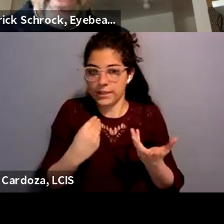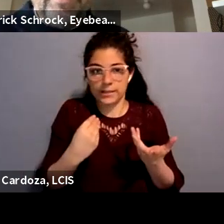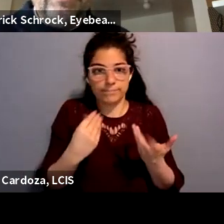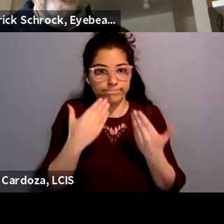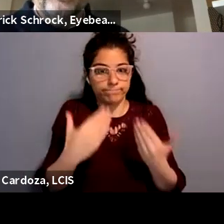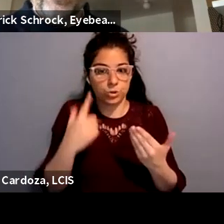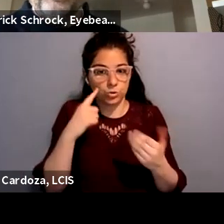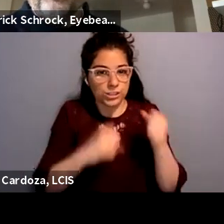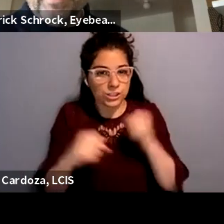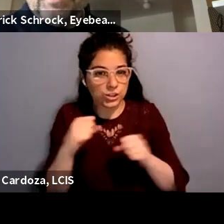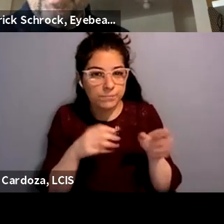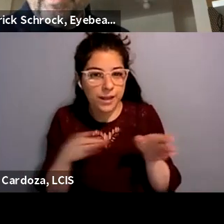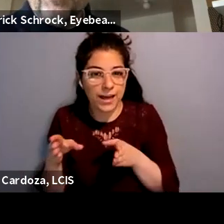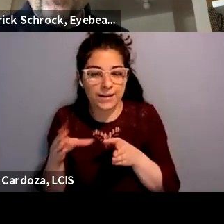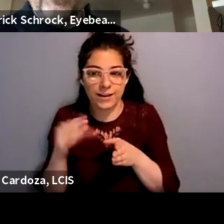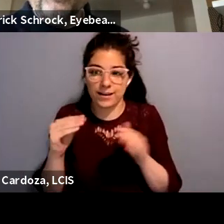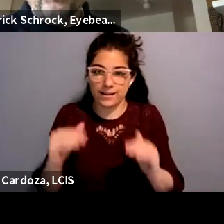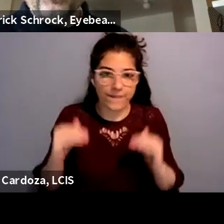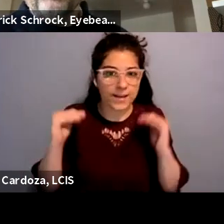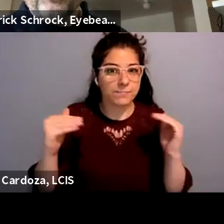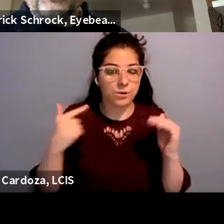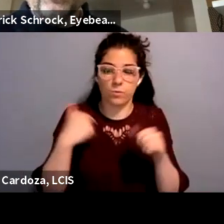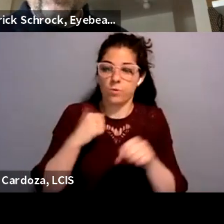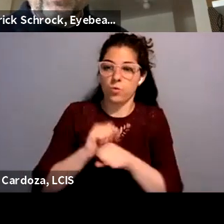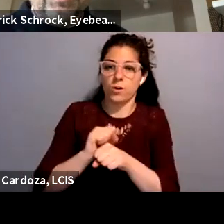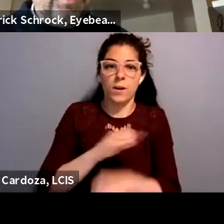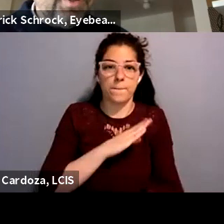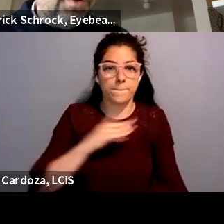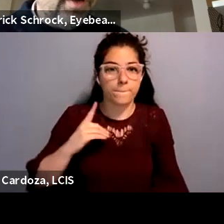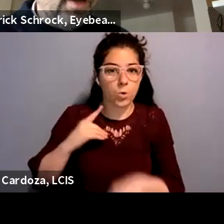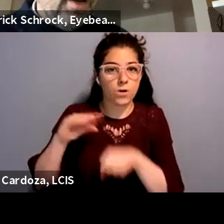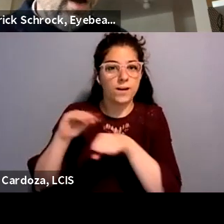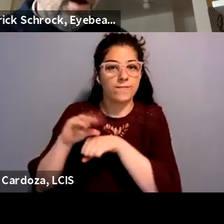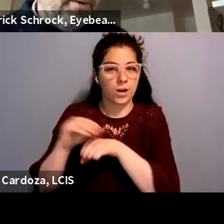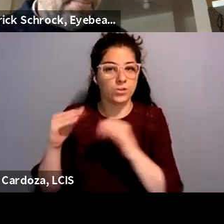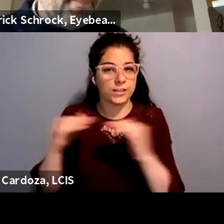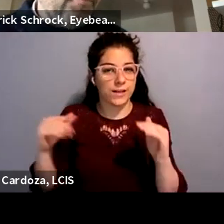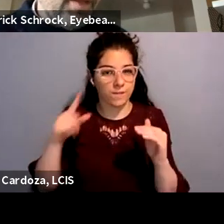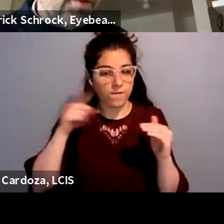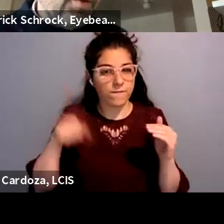strategic planning and advancement. We had been working at the board and advisory level to do so.